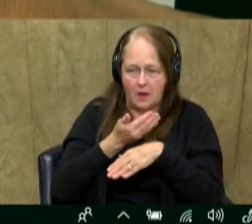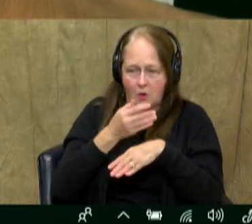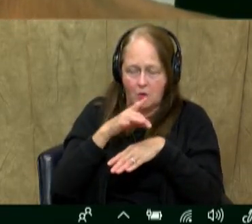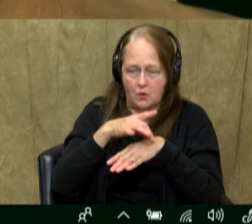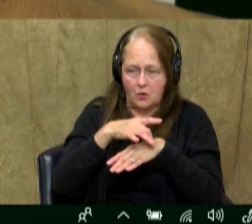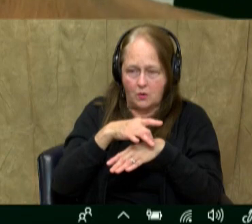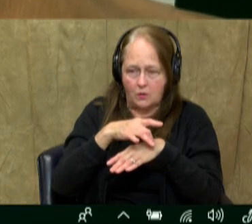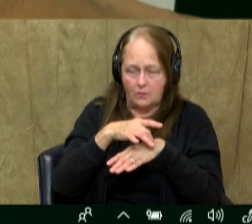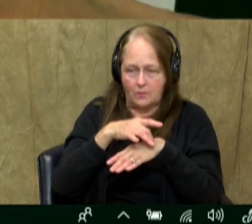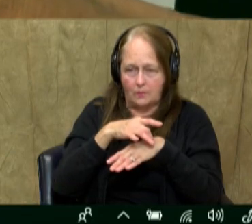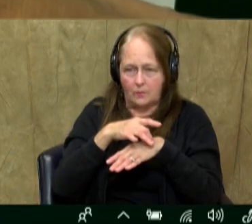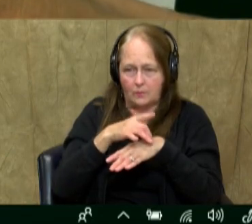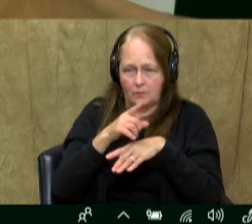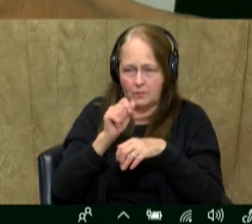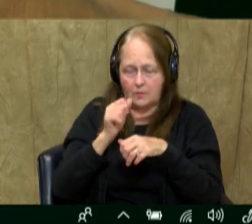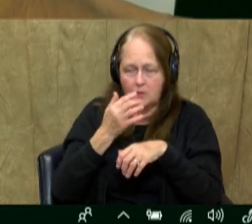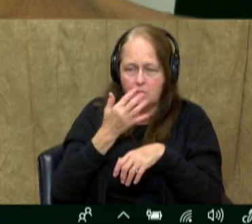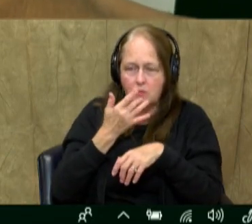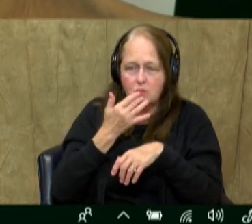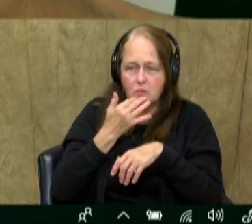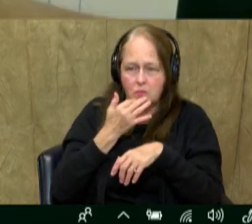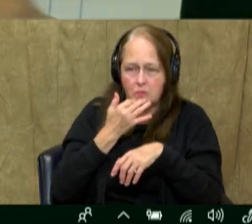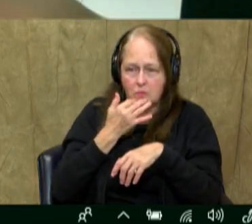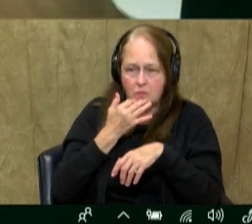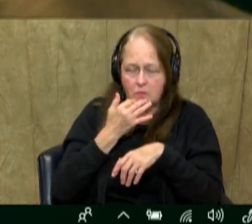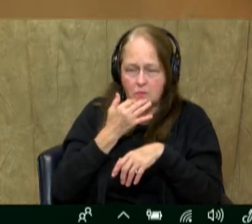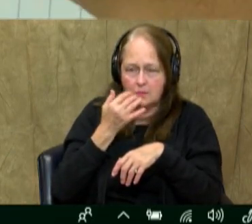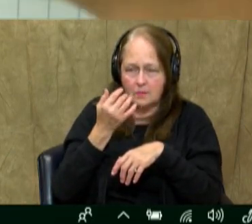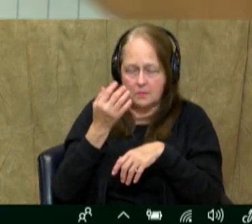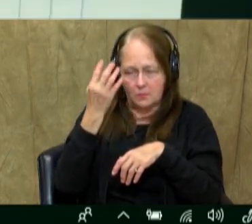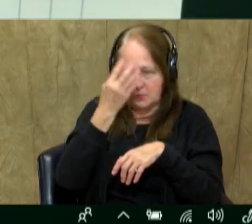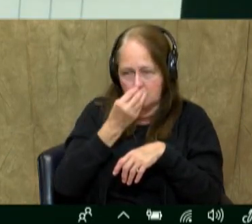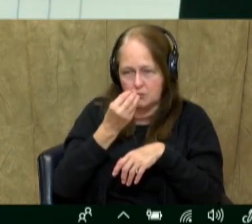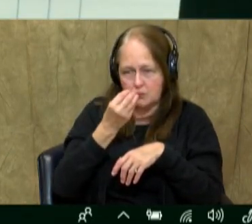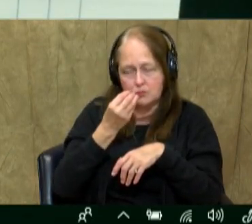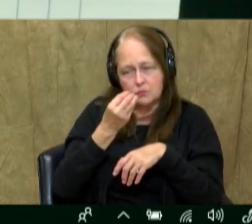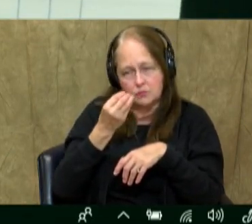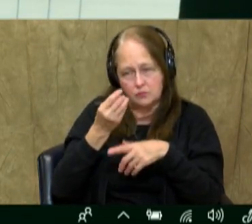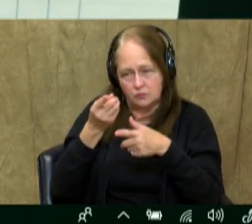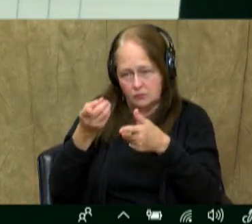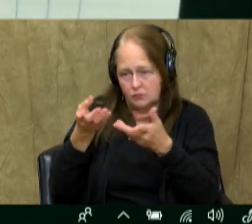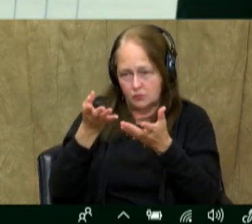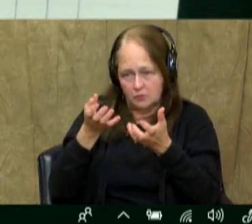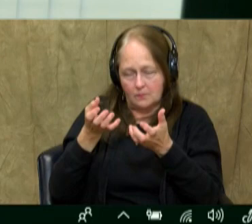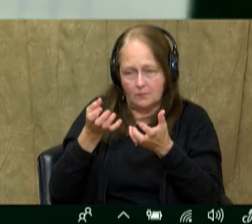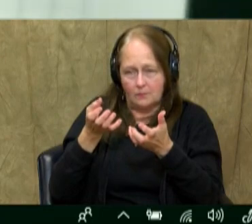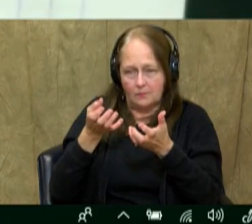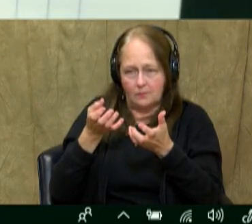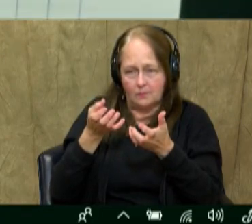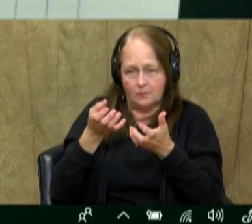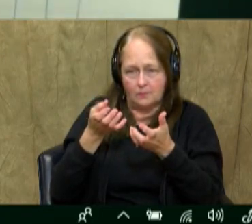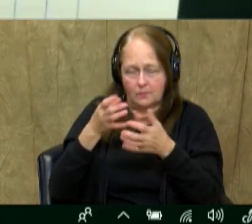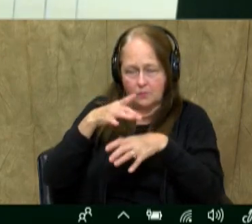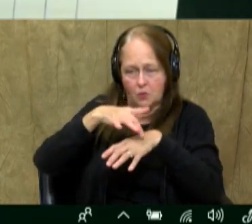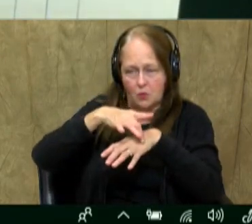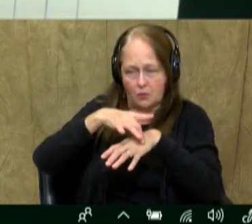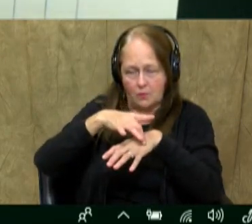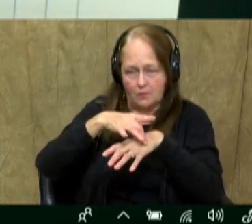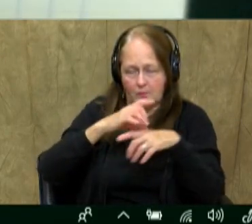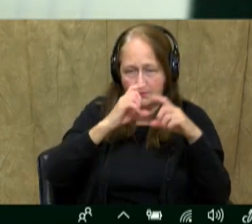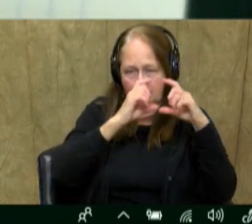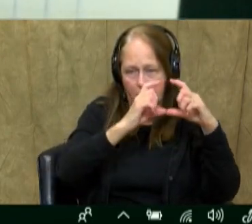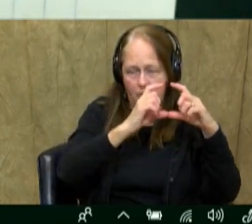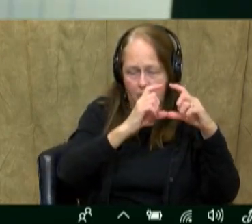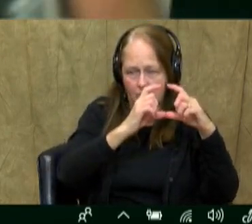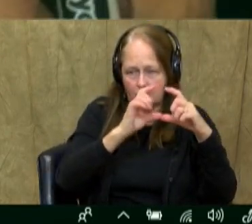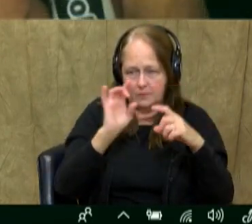label him. You can color him in and make yours way prettier than mine. And then I'm going to draw